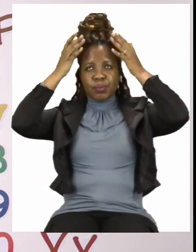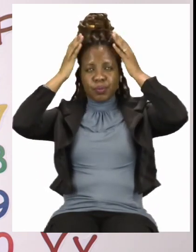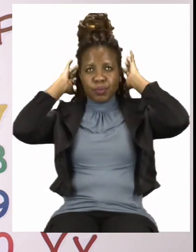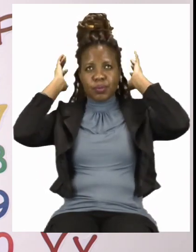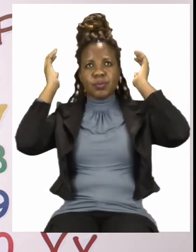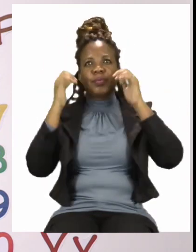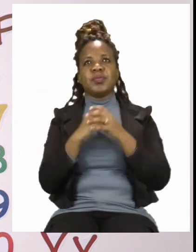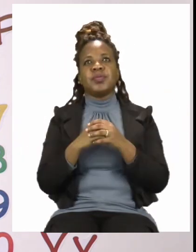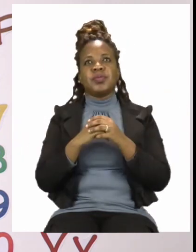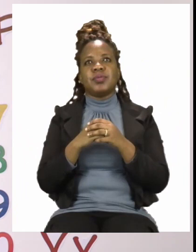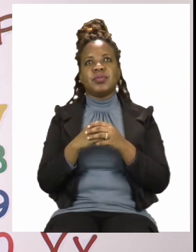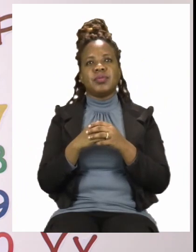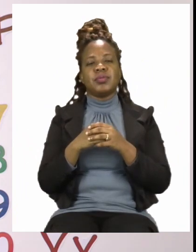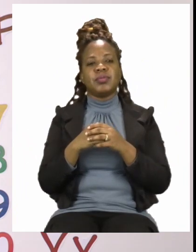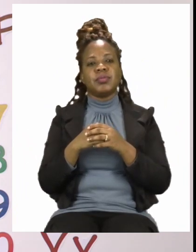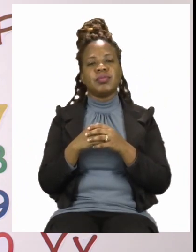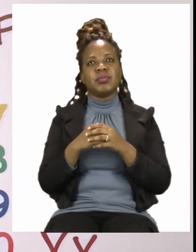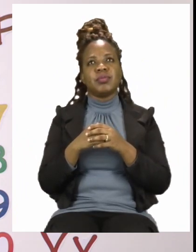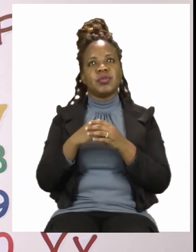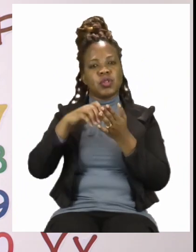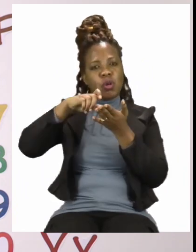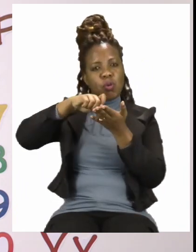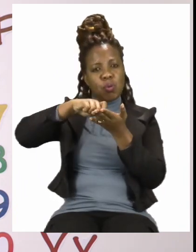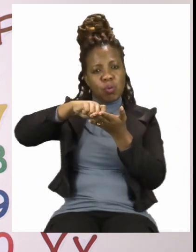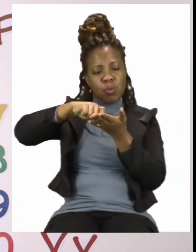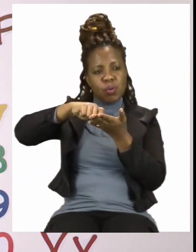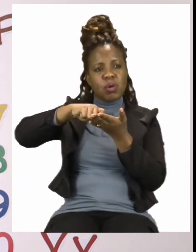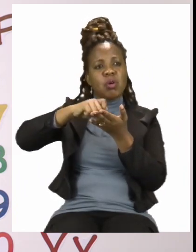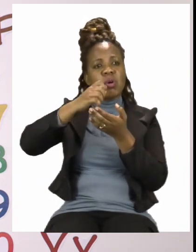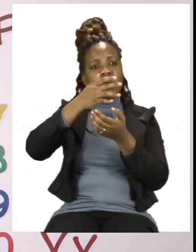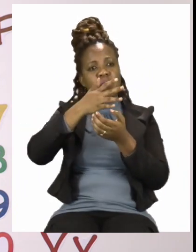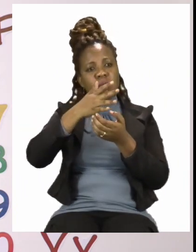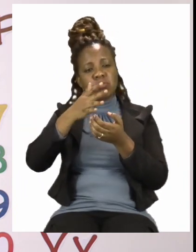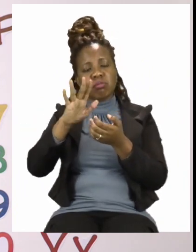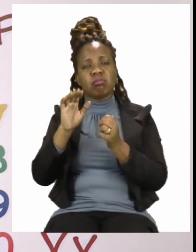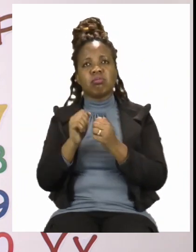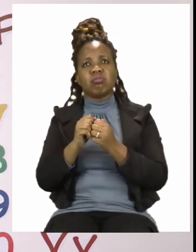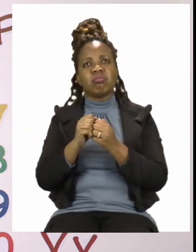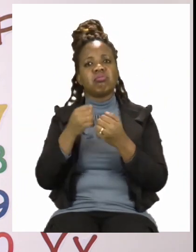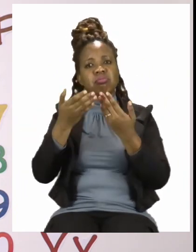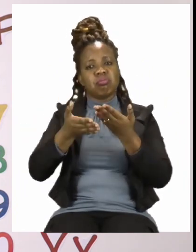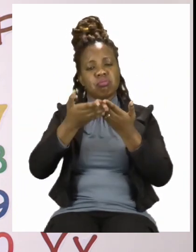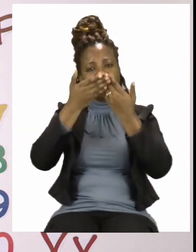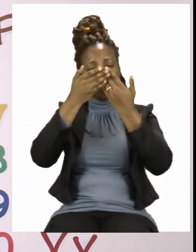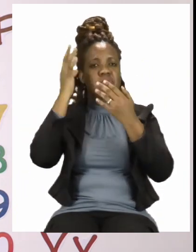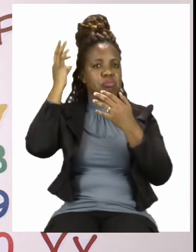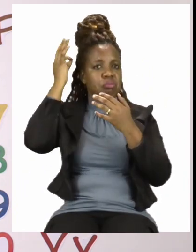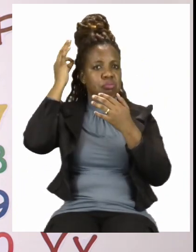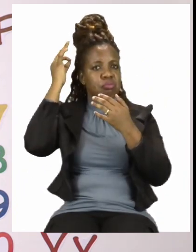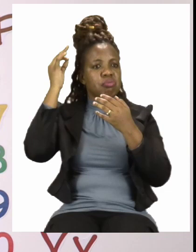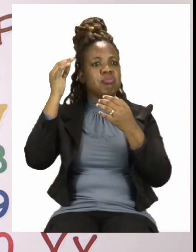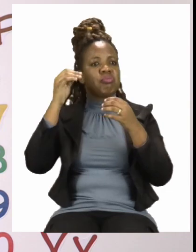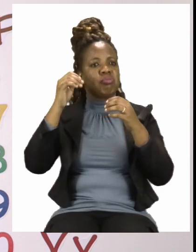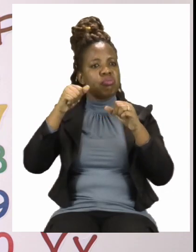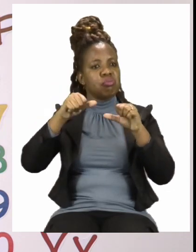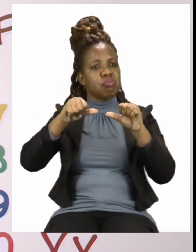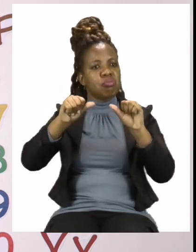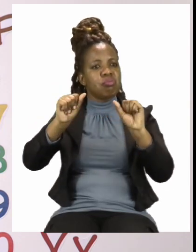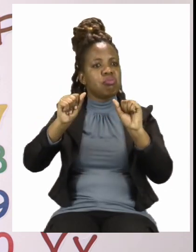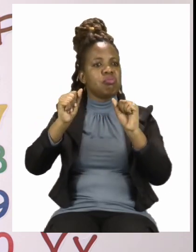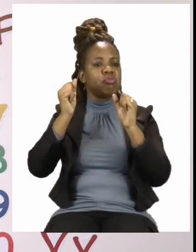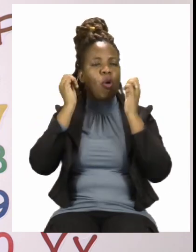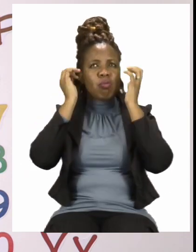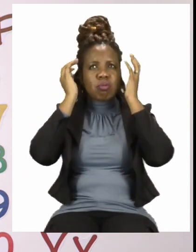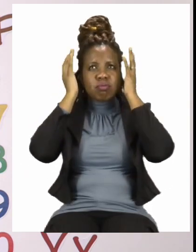This helps to keep our hair healthy and grow strong. Water is very important to rinse it out because if we